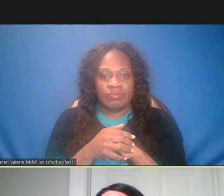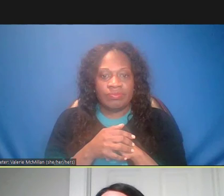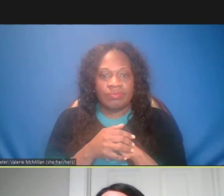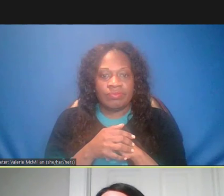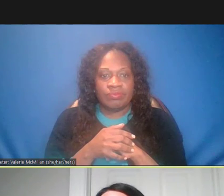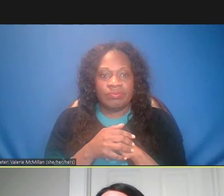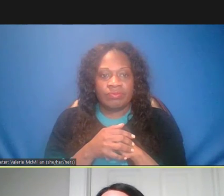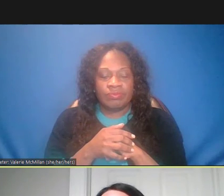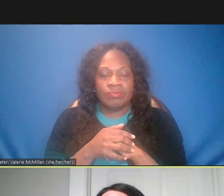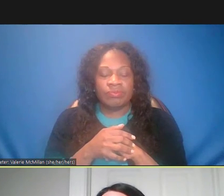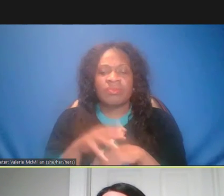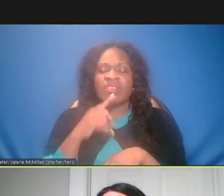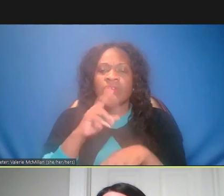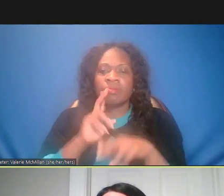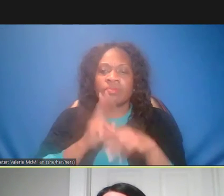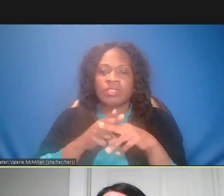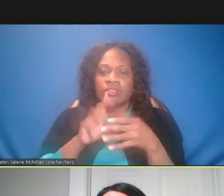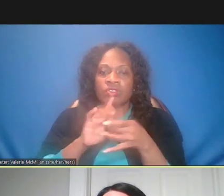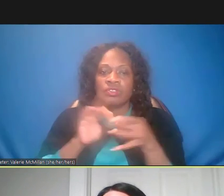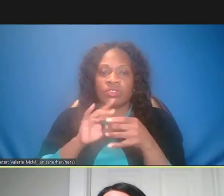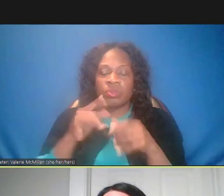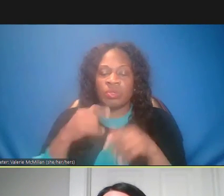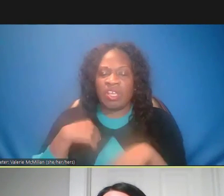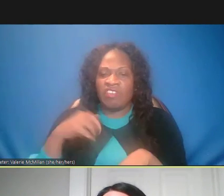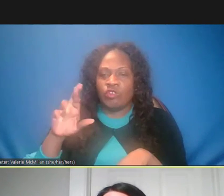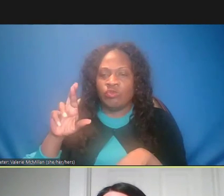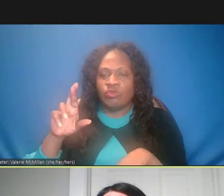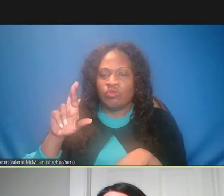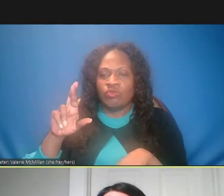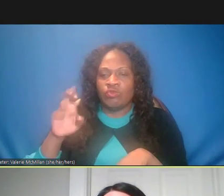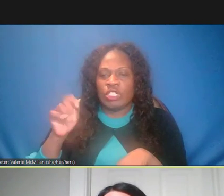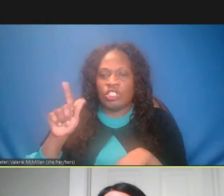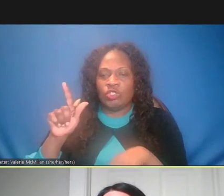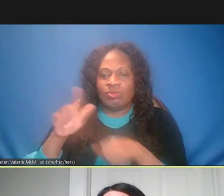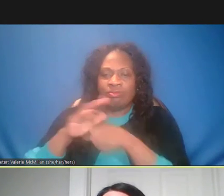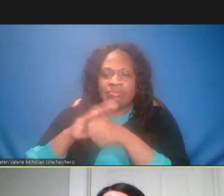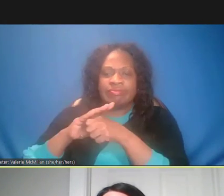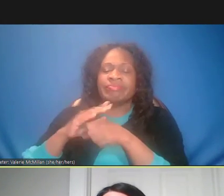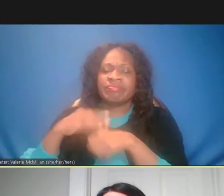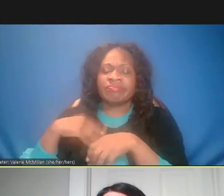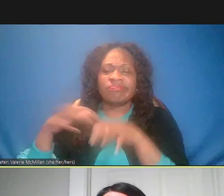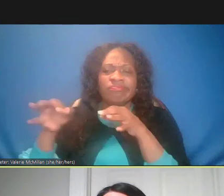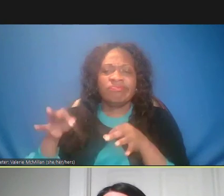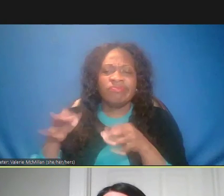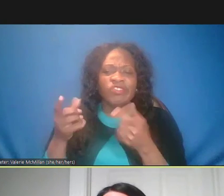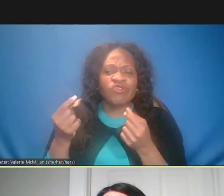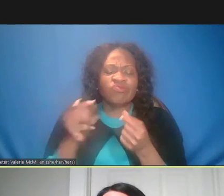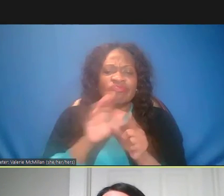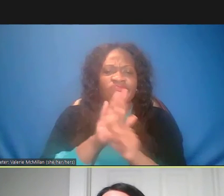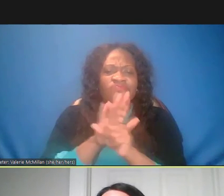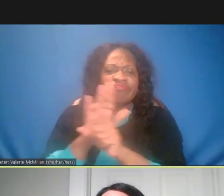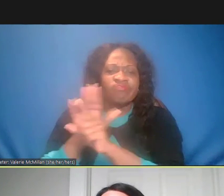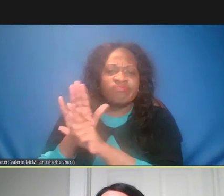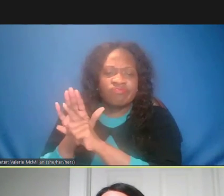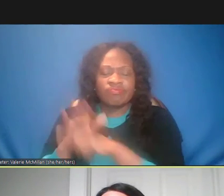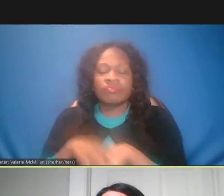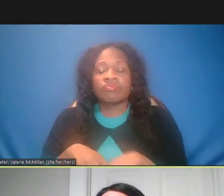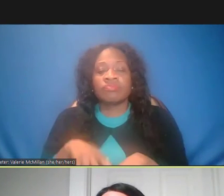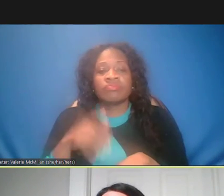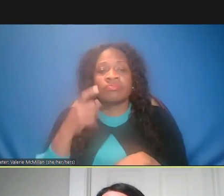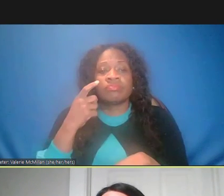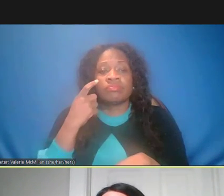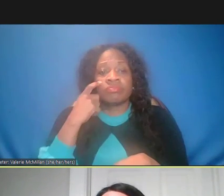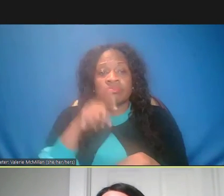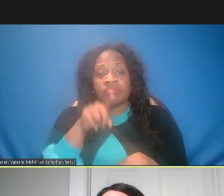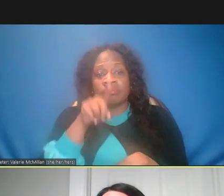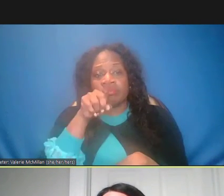I mentioned earlier that we have regional centers, and I want to share with you some information about what they do. You see